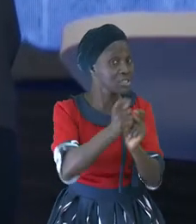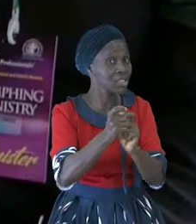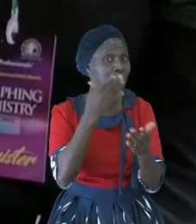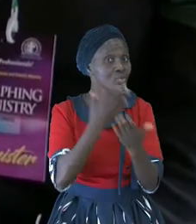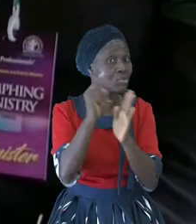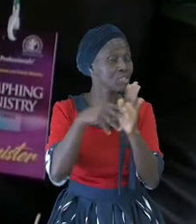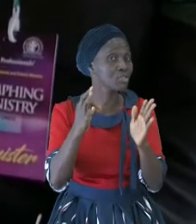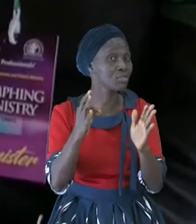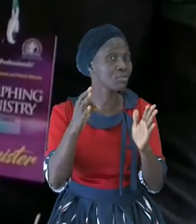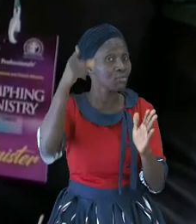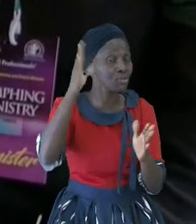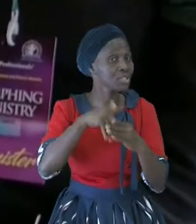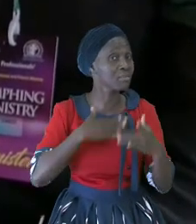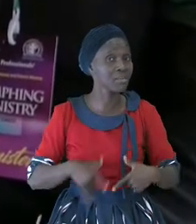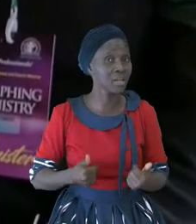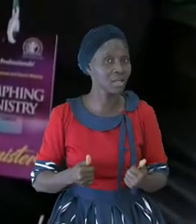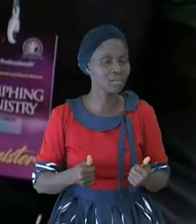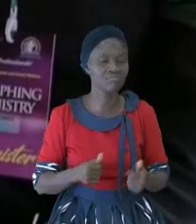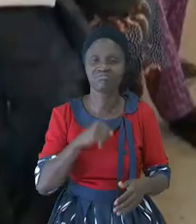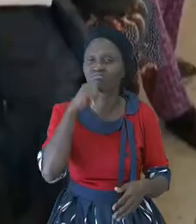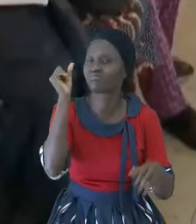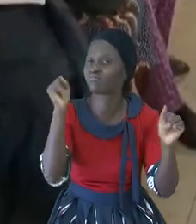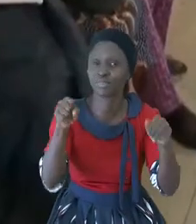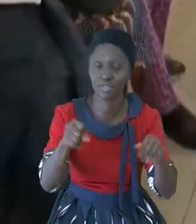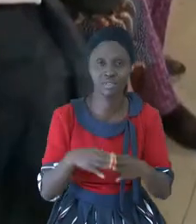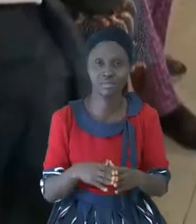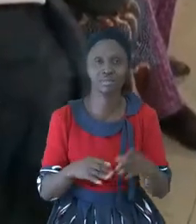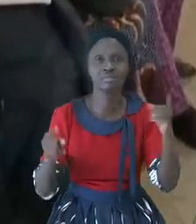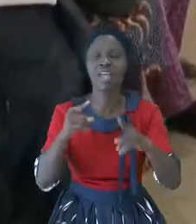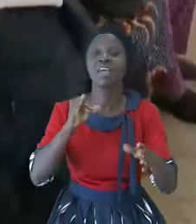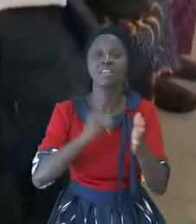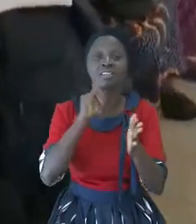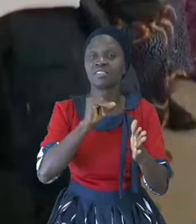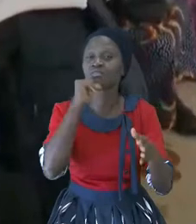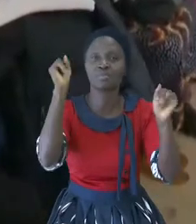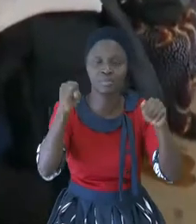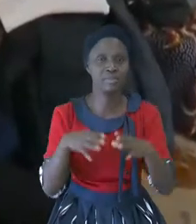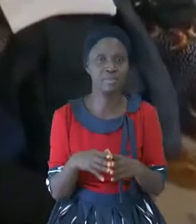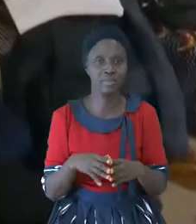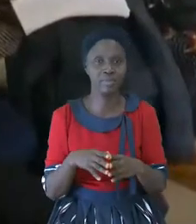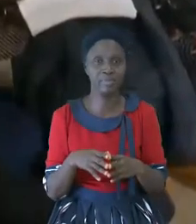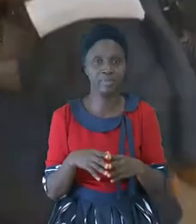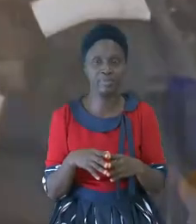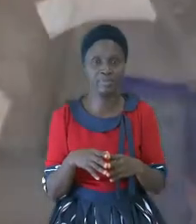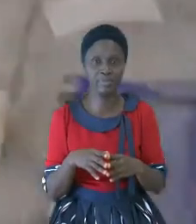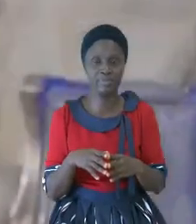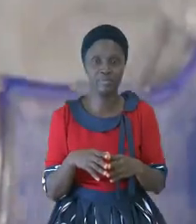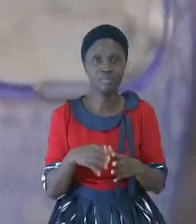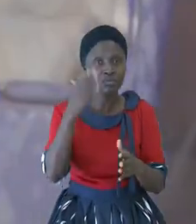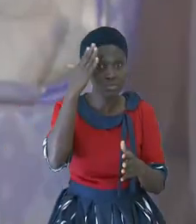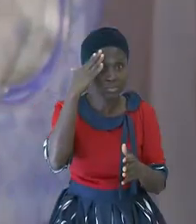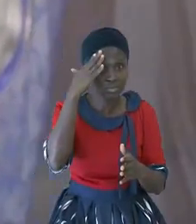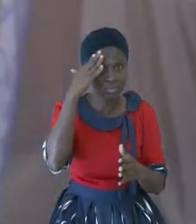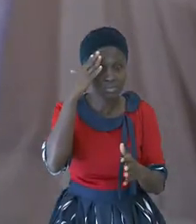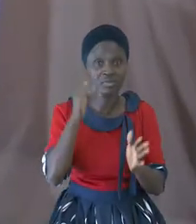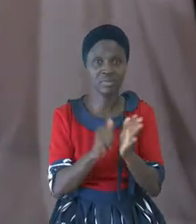Impossible. I said impossible. You know that what the